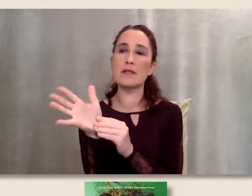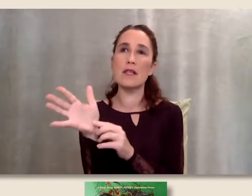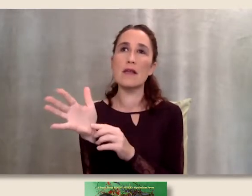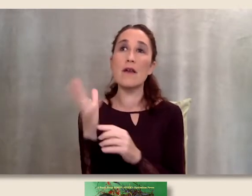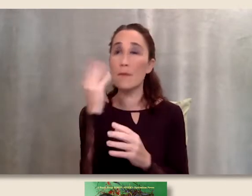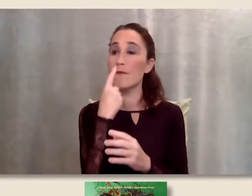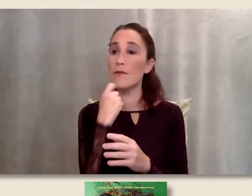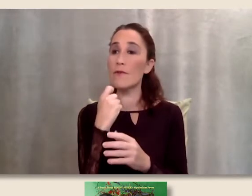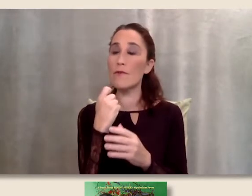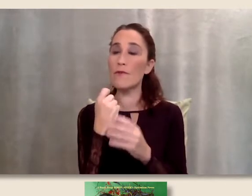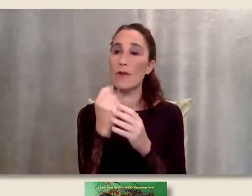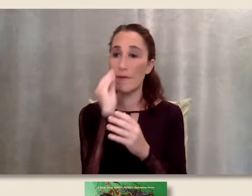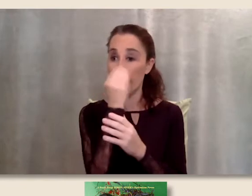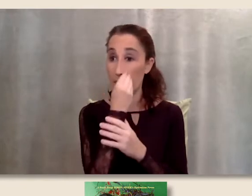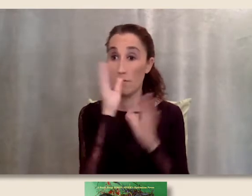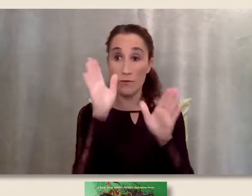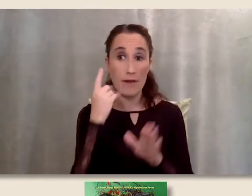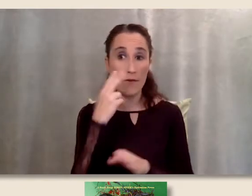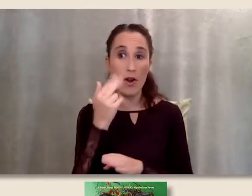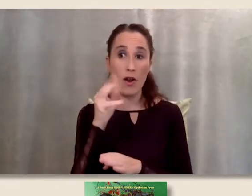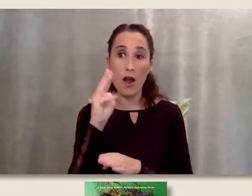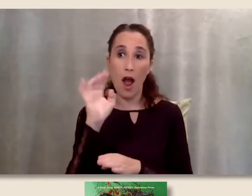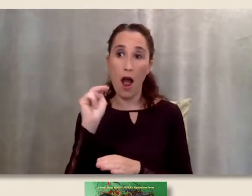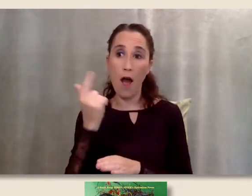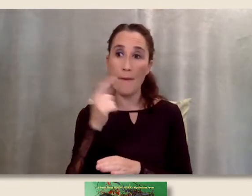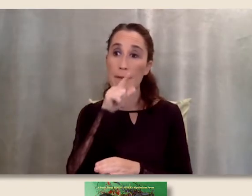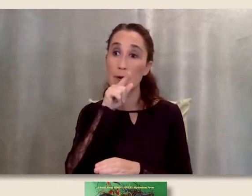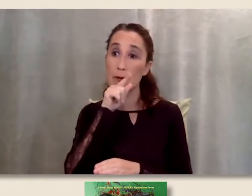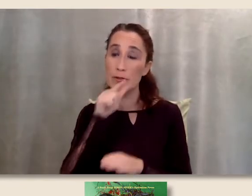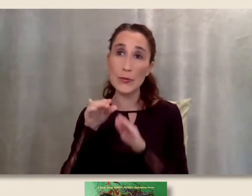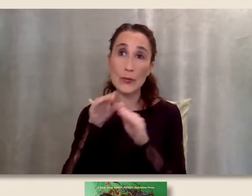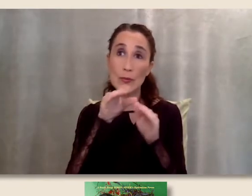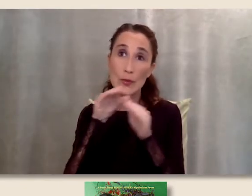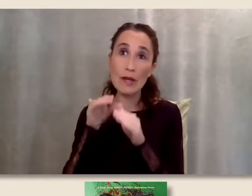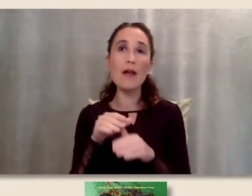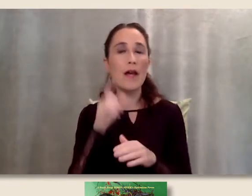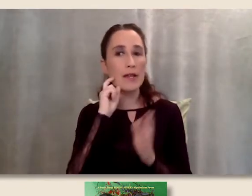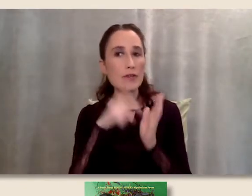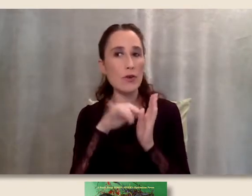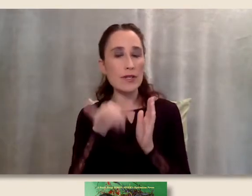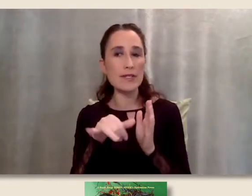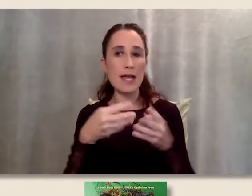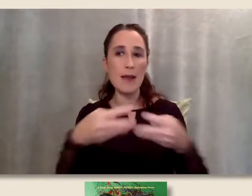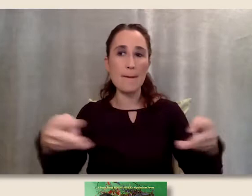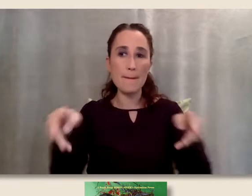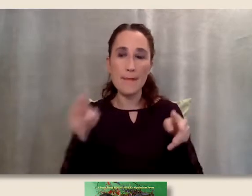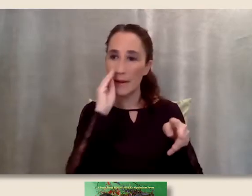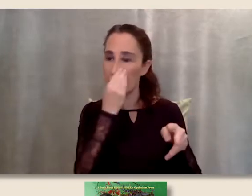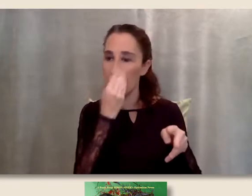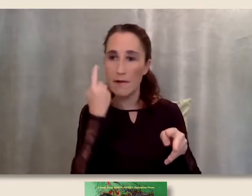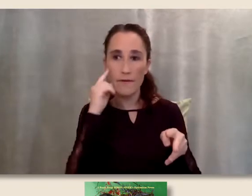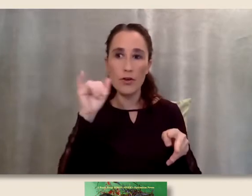looks like it would be great for hummingbirds. And then I actually saw this plant on the balcony garden of James